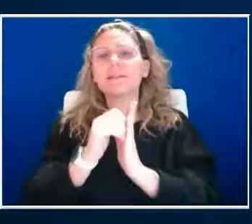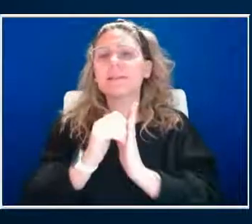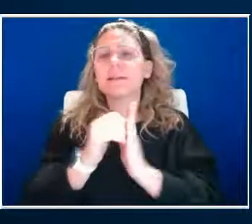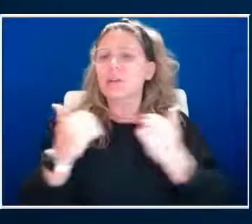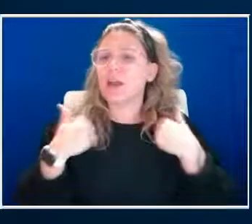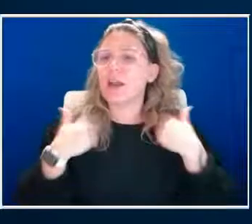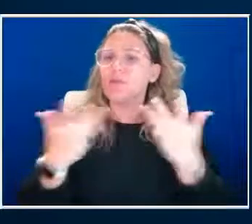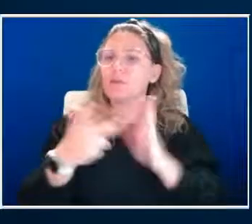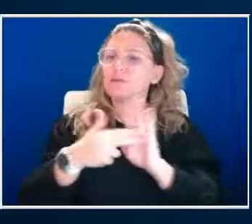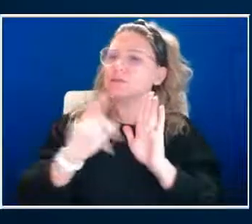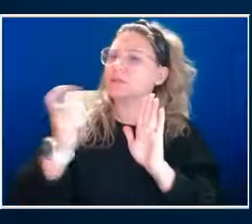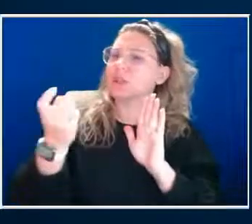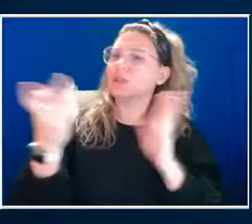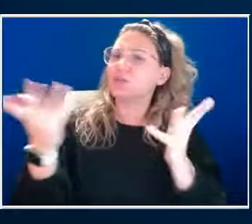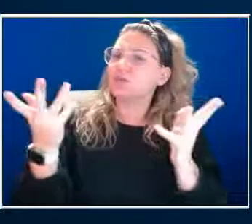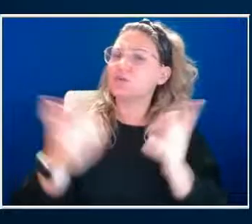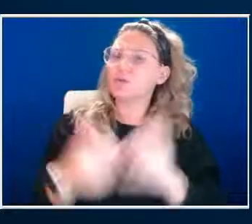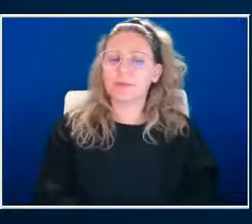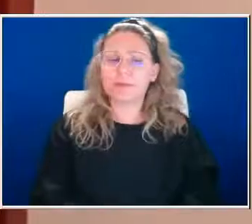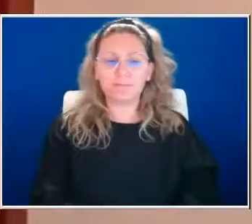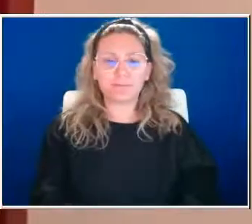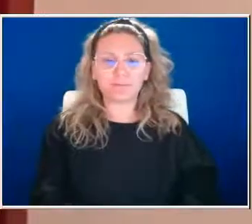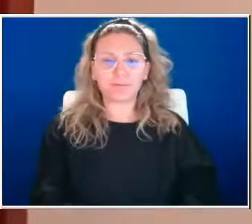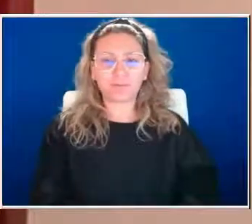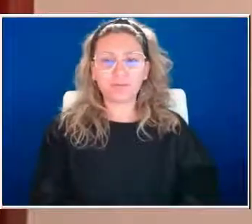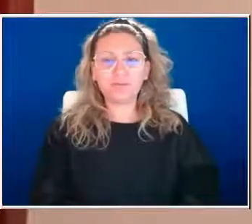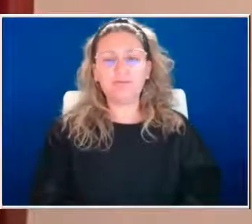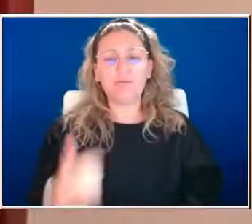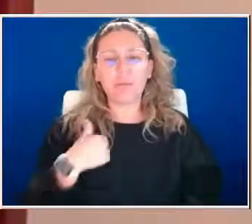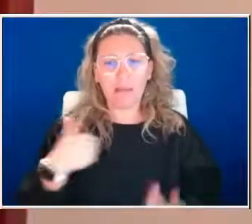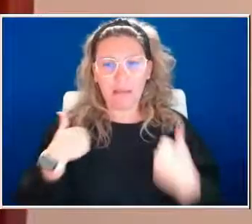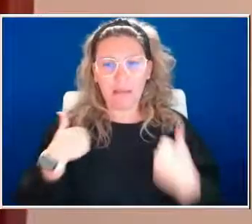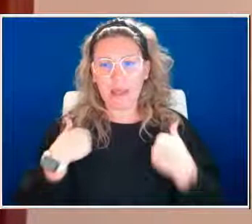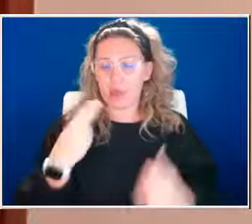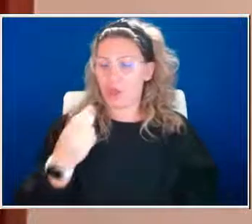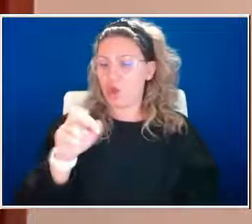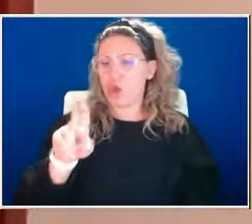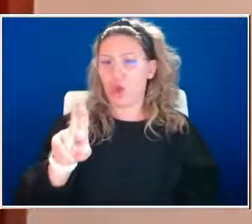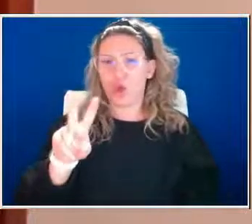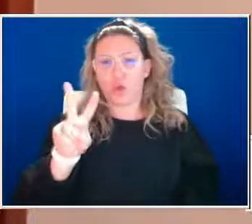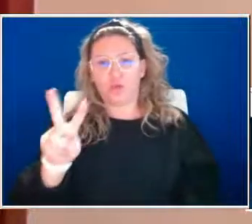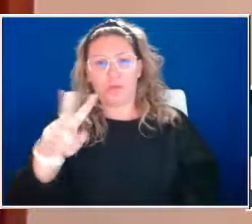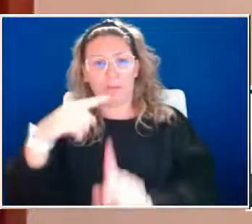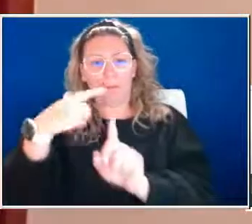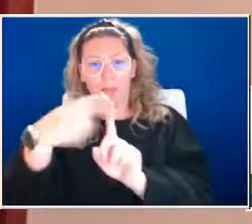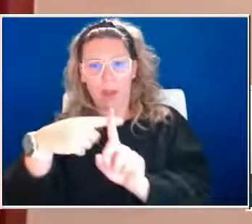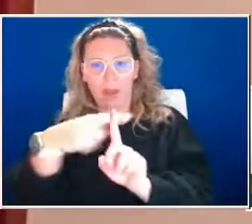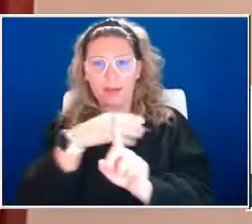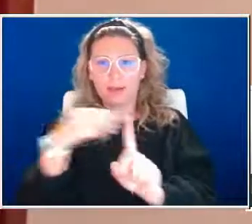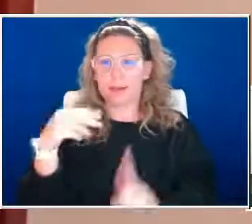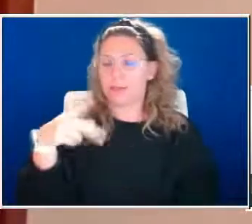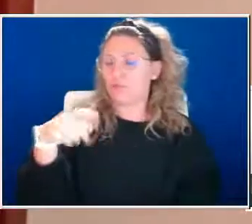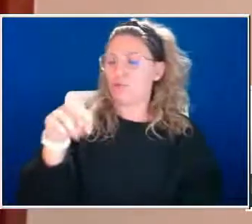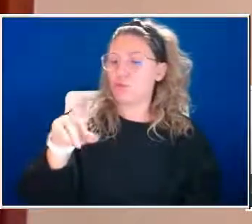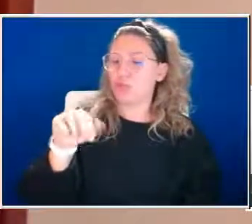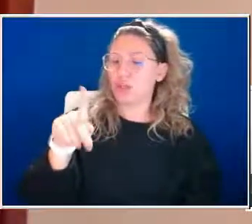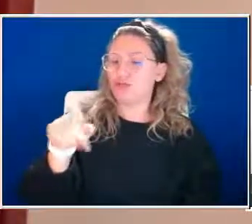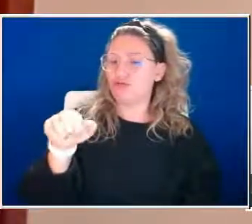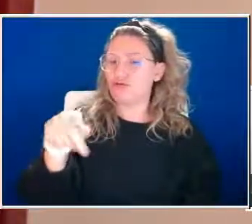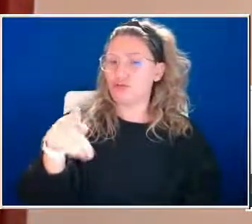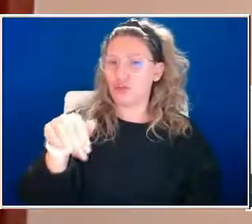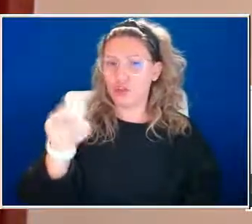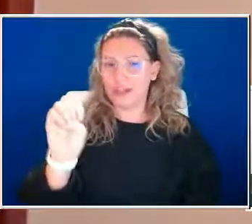like? Yeah, I have HER2 positive and progesterone and estrogen